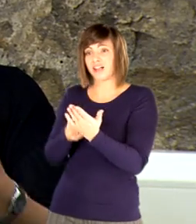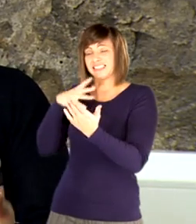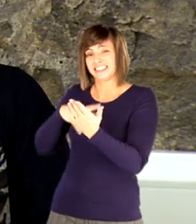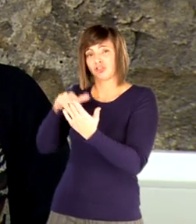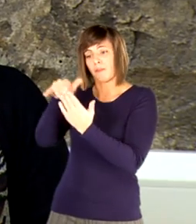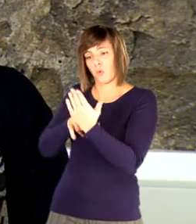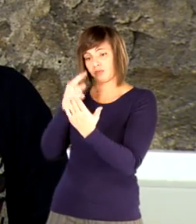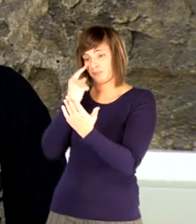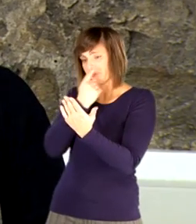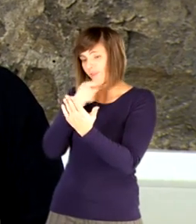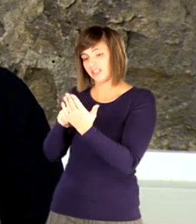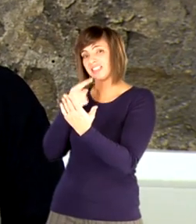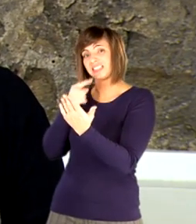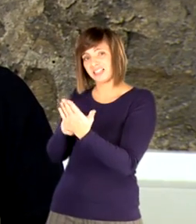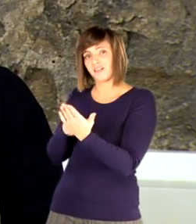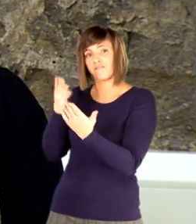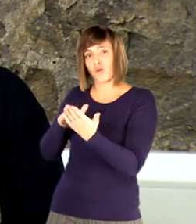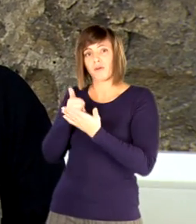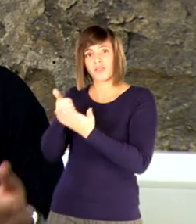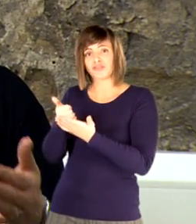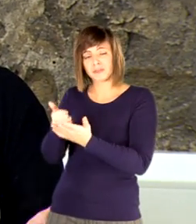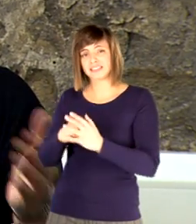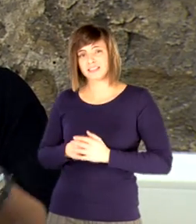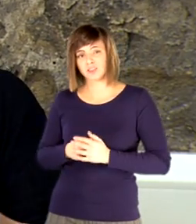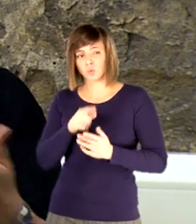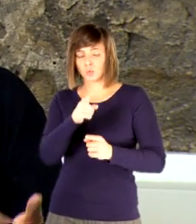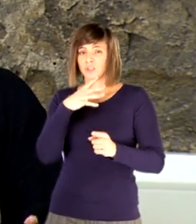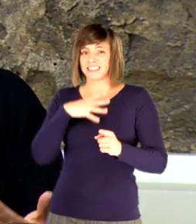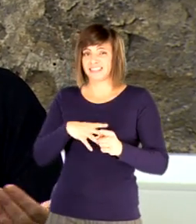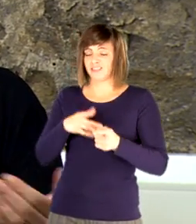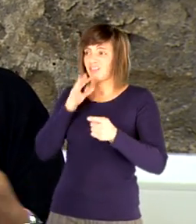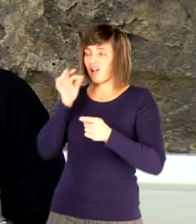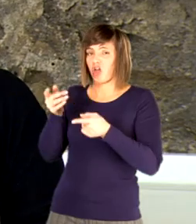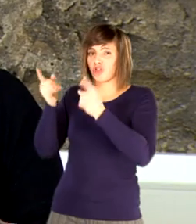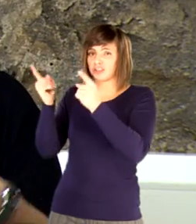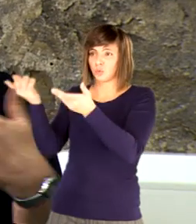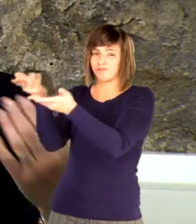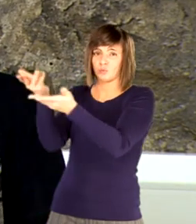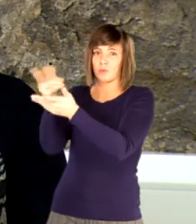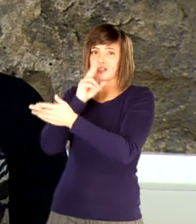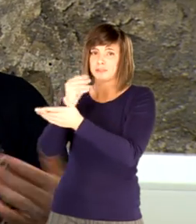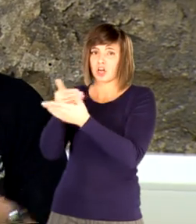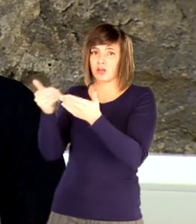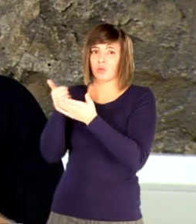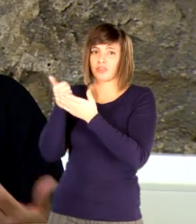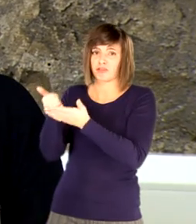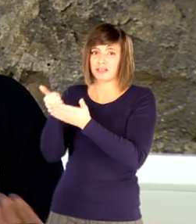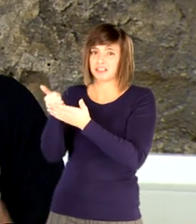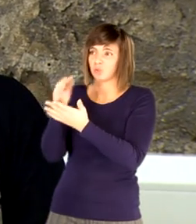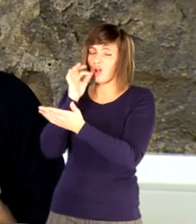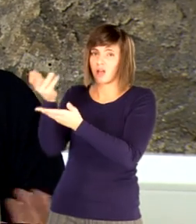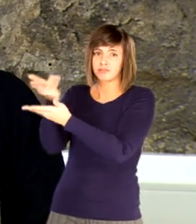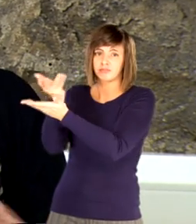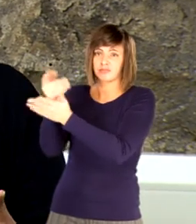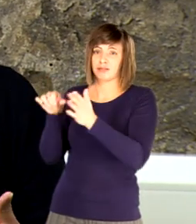it unless they've got a report in front of them that specifies that. So again, you may need to go get the local authority to liaise with the speech and language therapy service